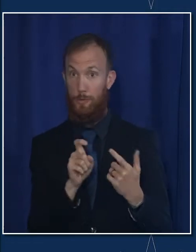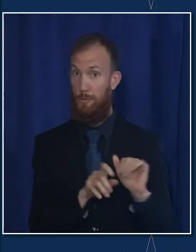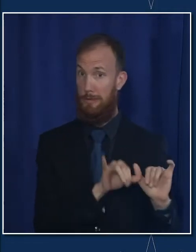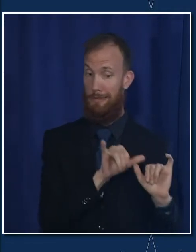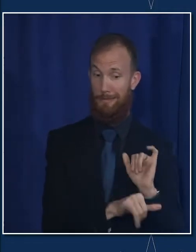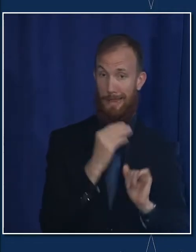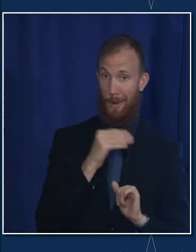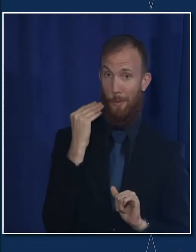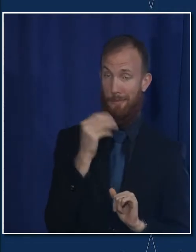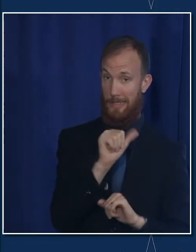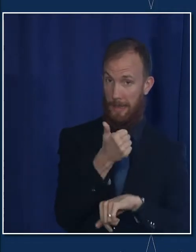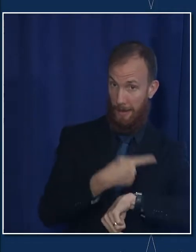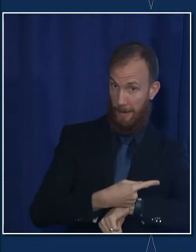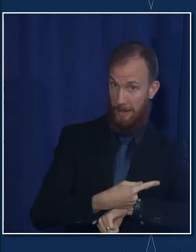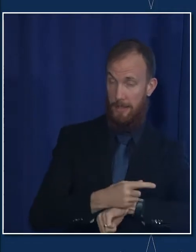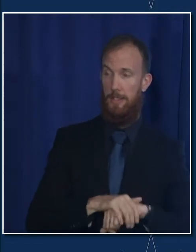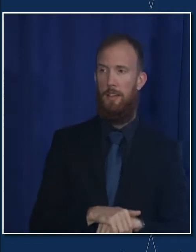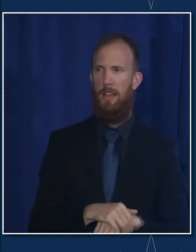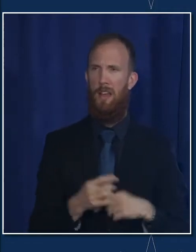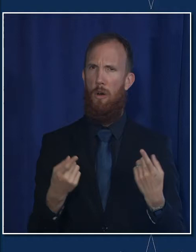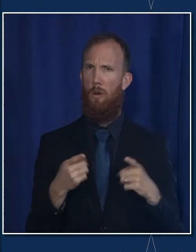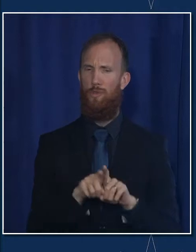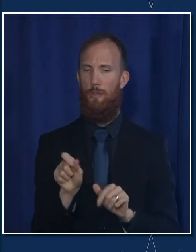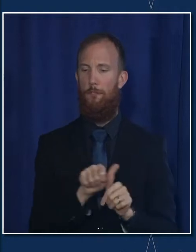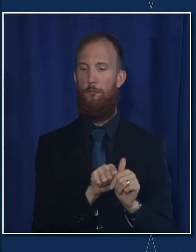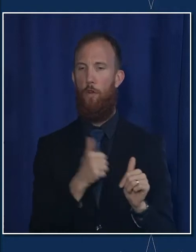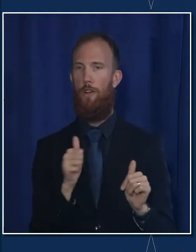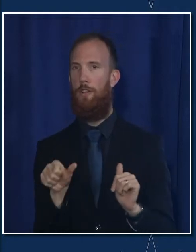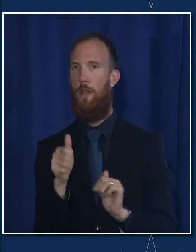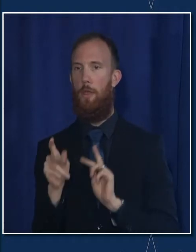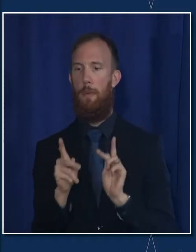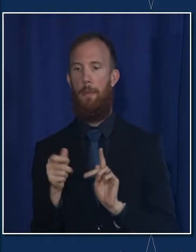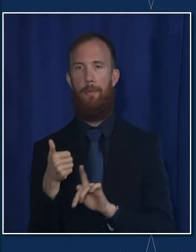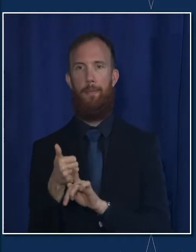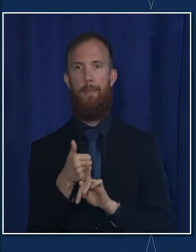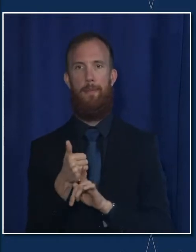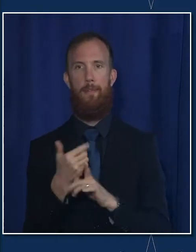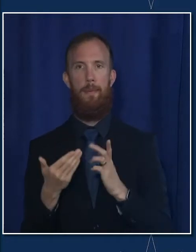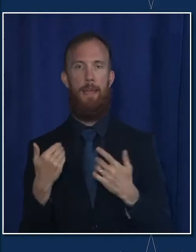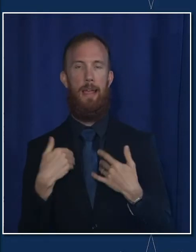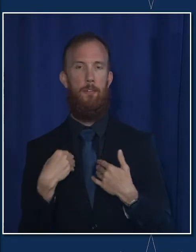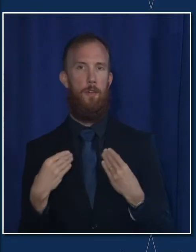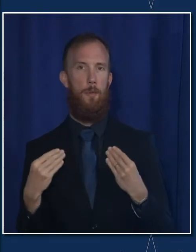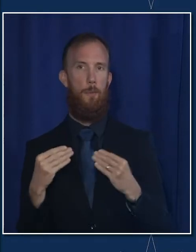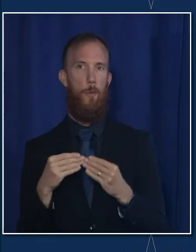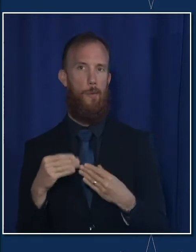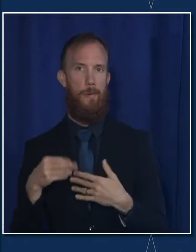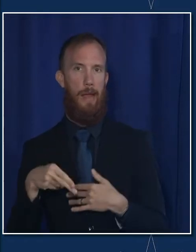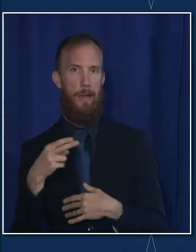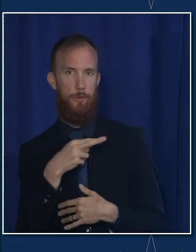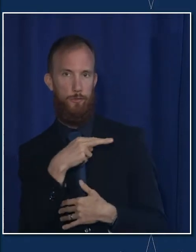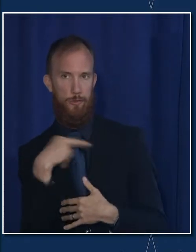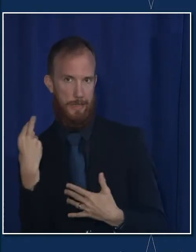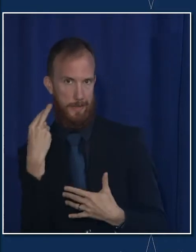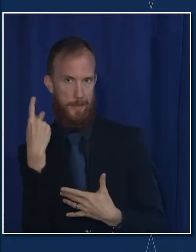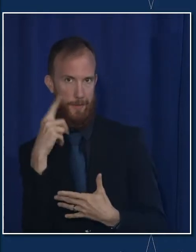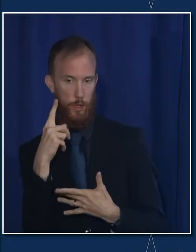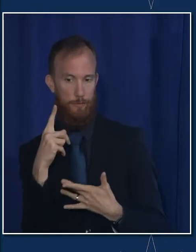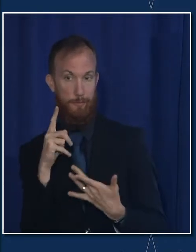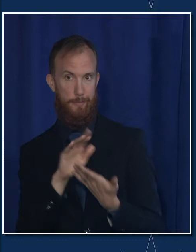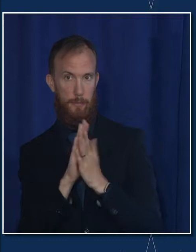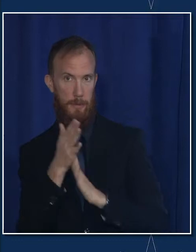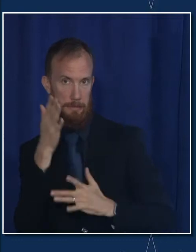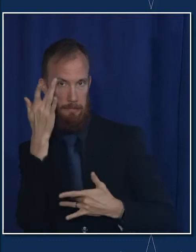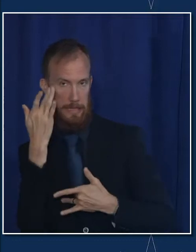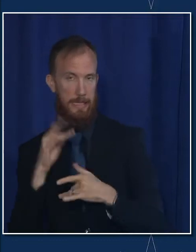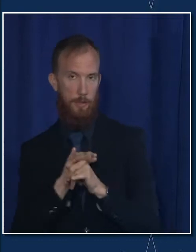after travel, and you should avoid being around anybody who's at increased risk for severe COVID outcomes for 14 days after